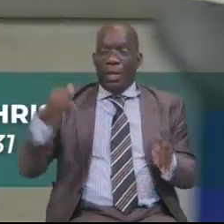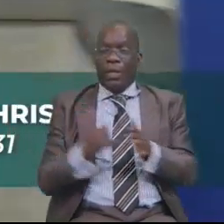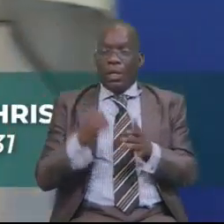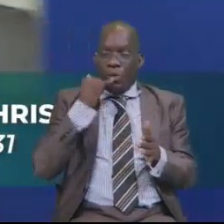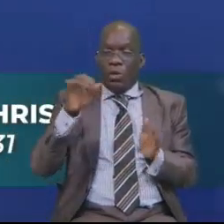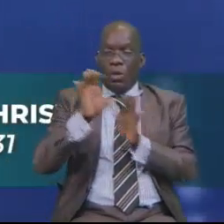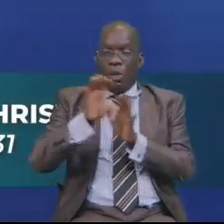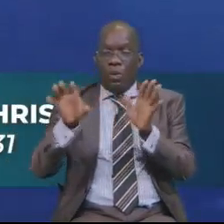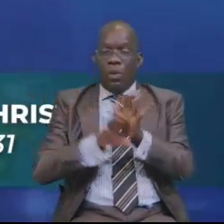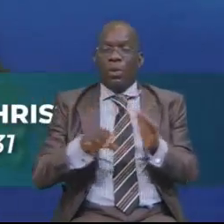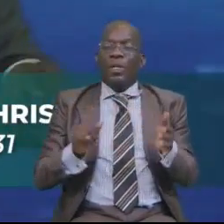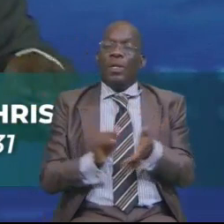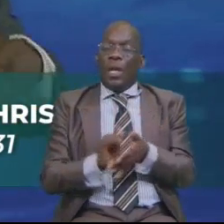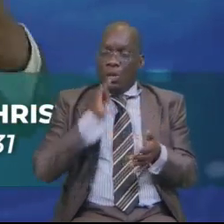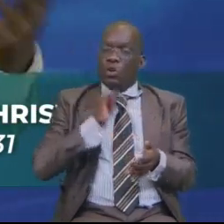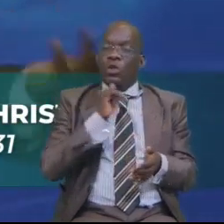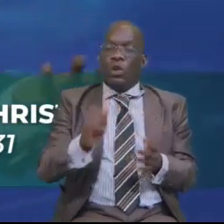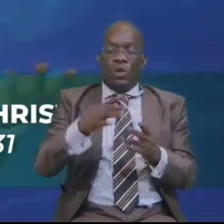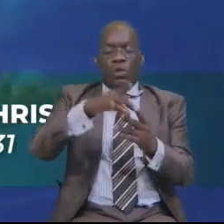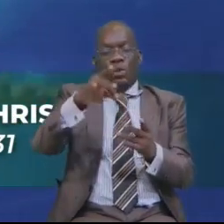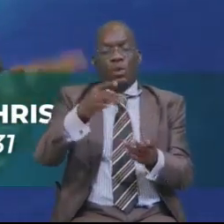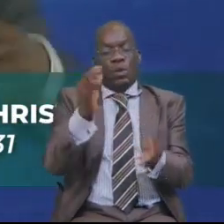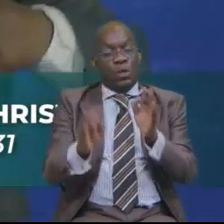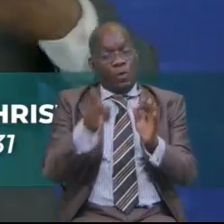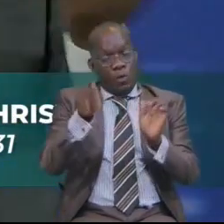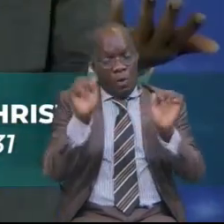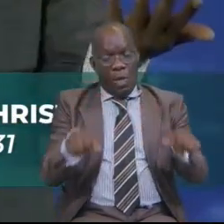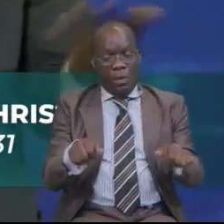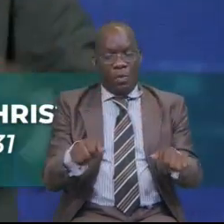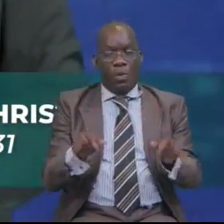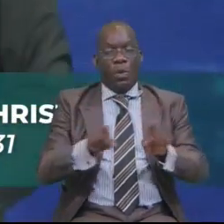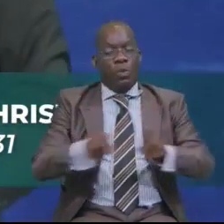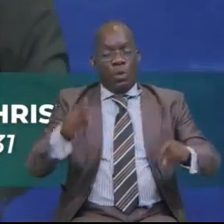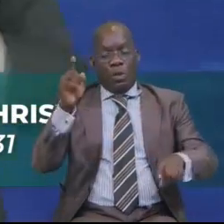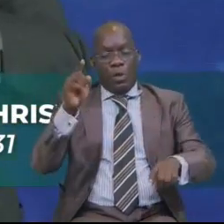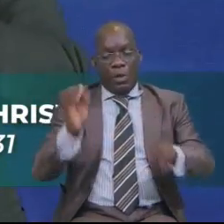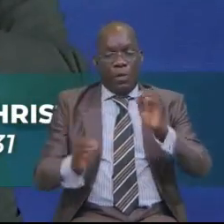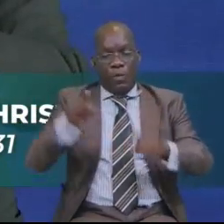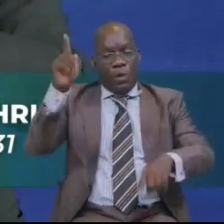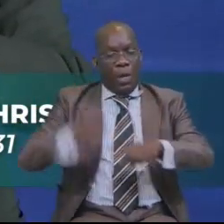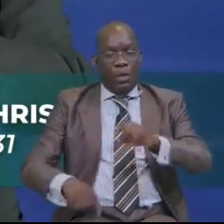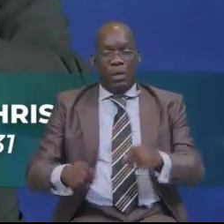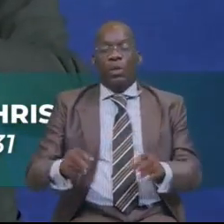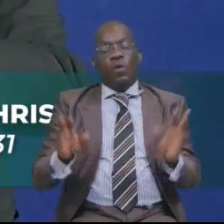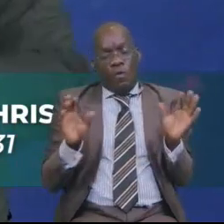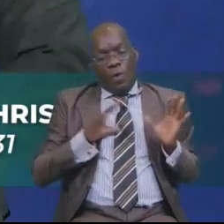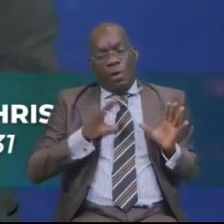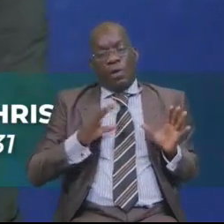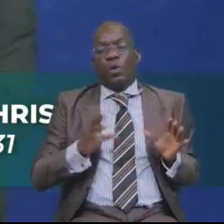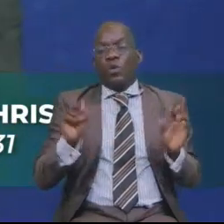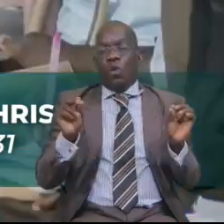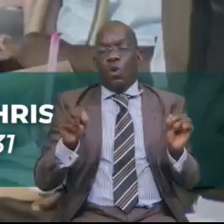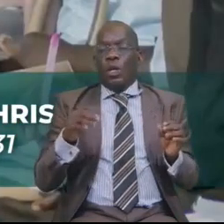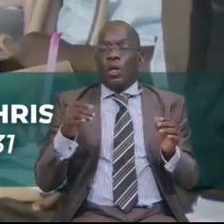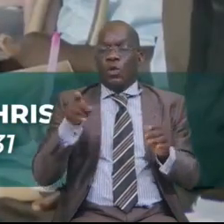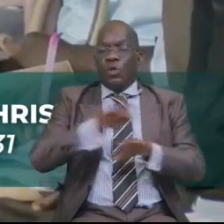an optional thing if you can, but if you cannot, all right. No, it's not an optional